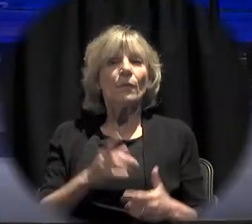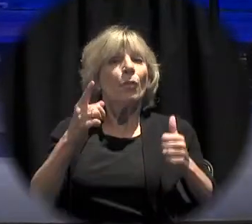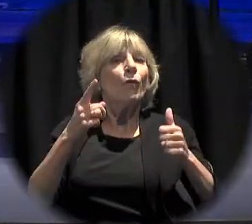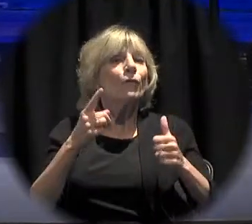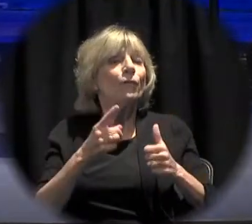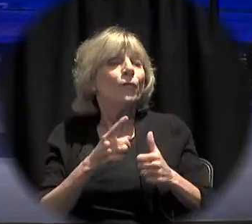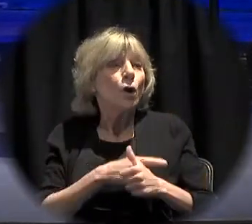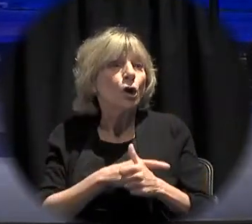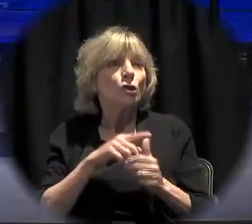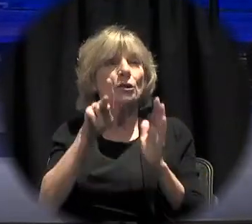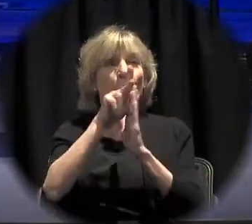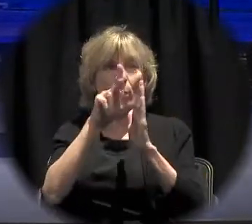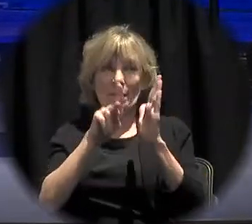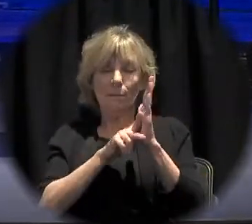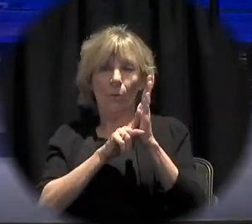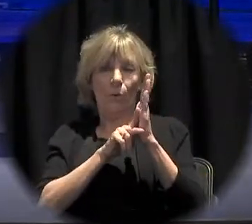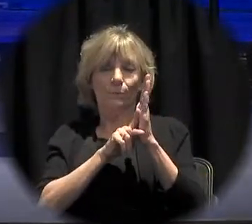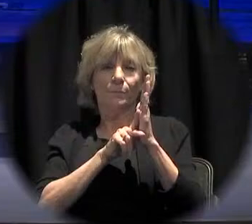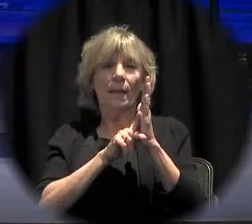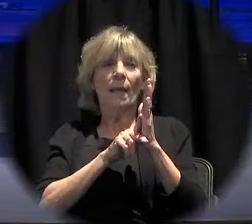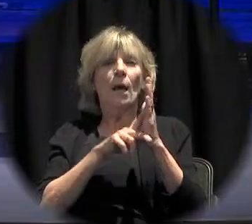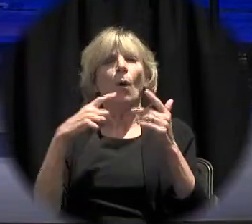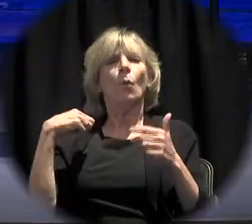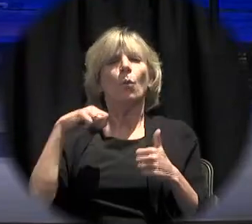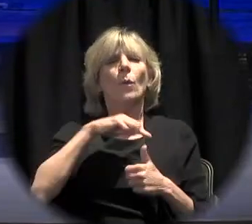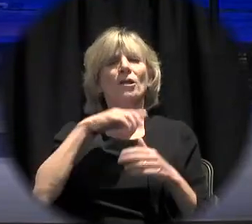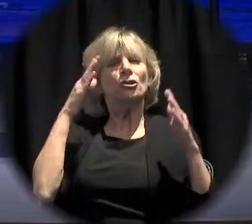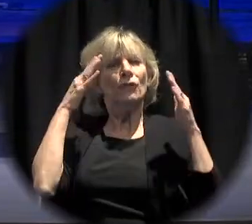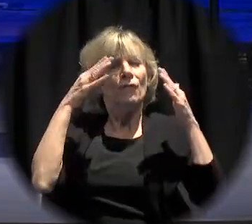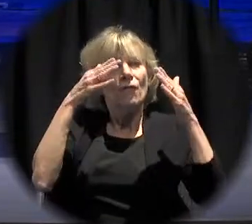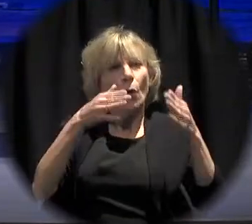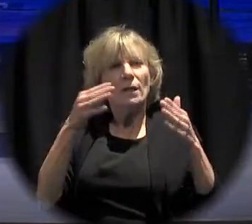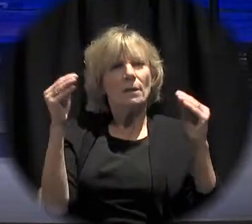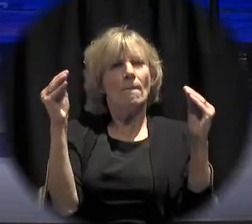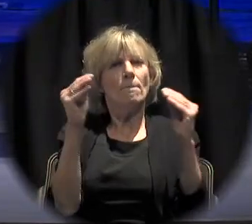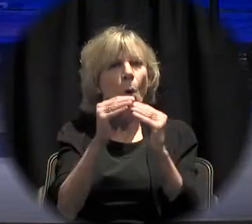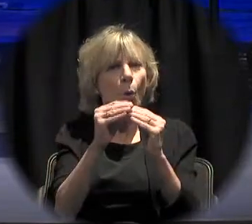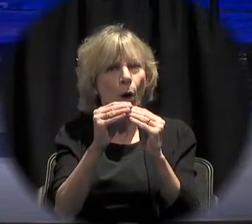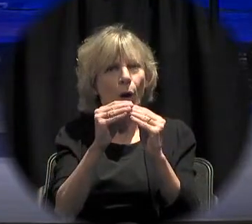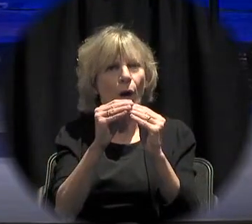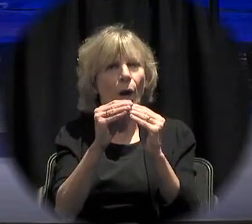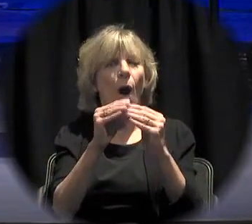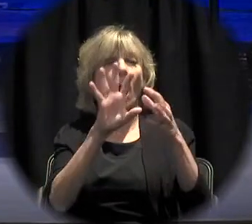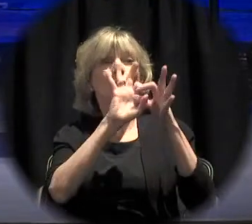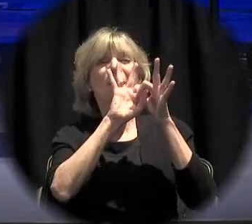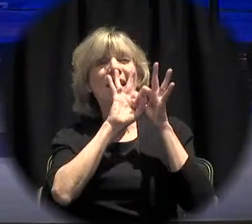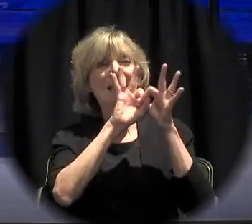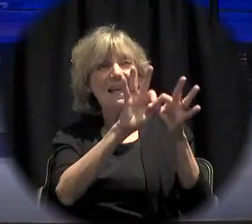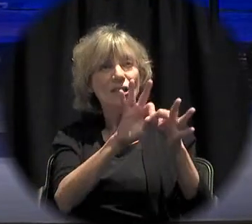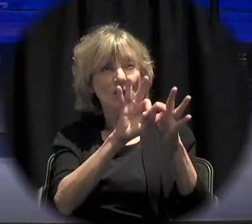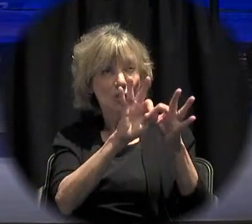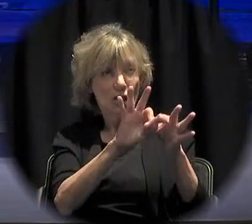talk about is that we should be focused more on relationship than on immediate